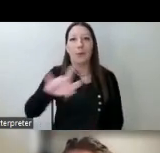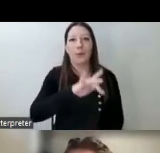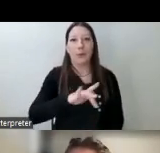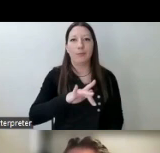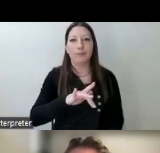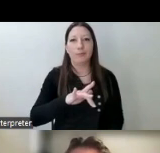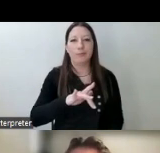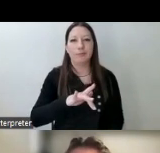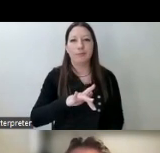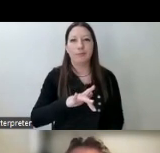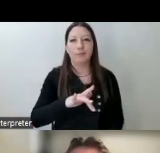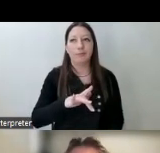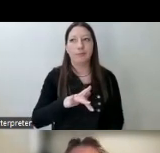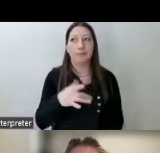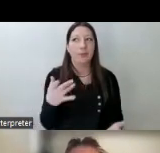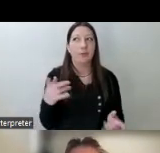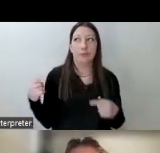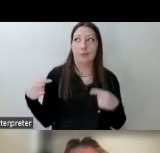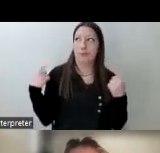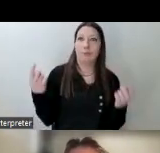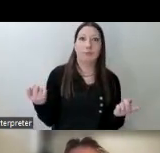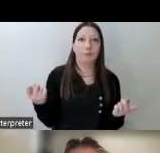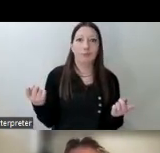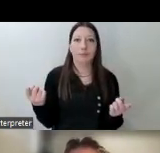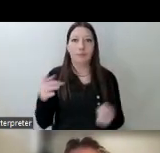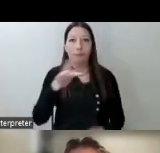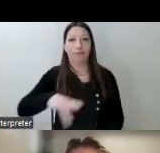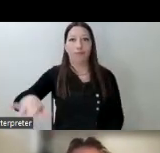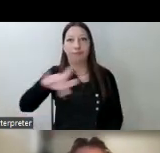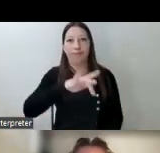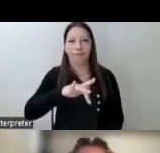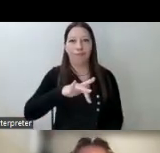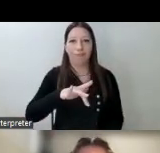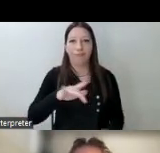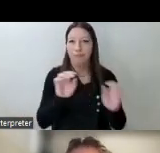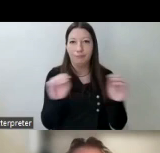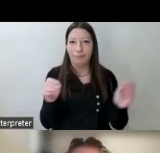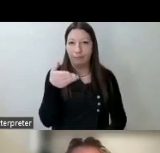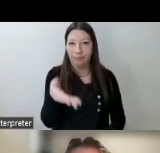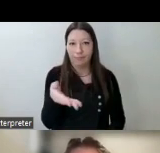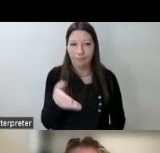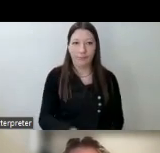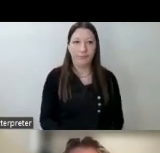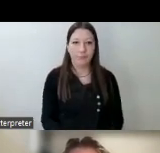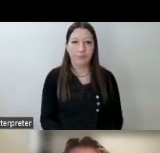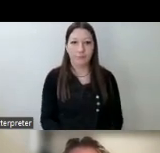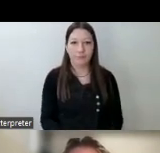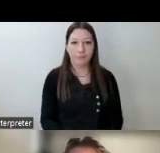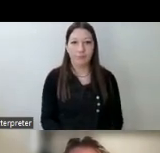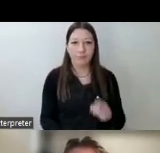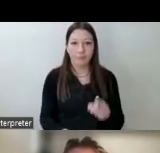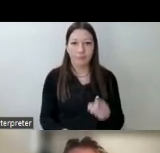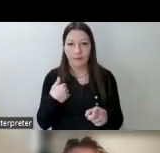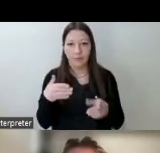been this empty cement pad where the building and the parking lot used to stand. And then there was a circular driveway as well that